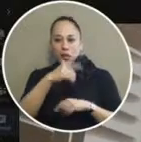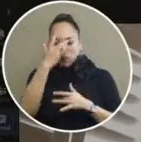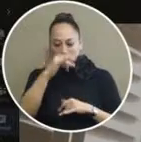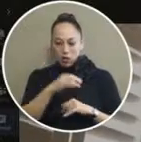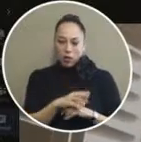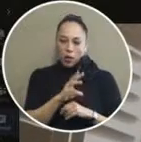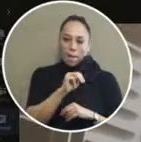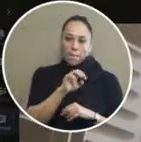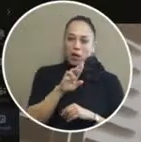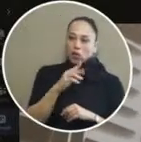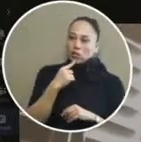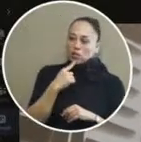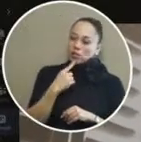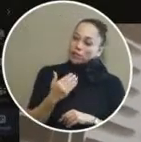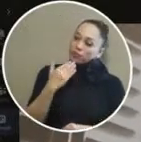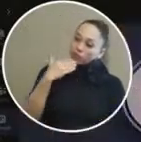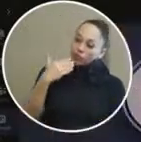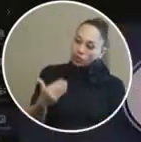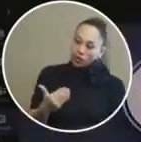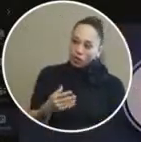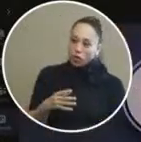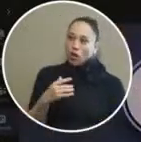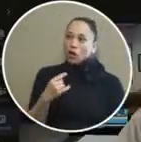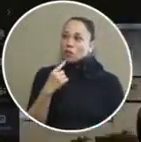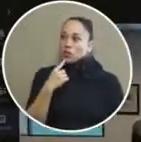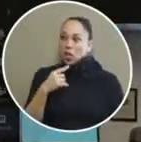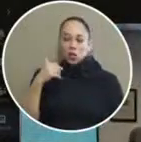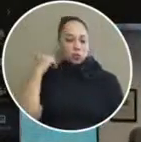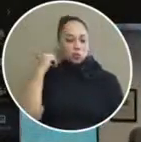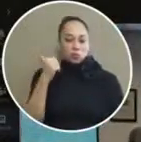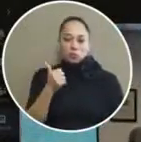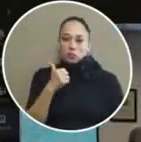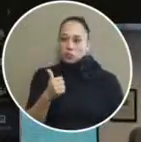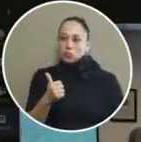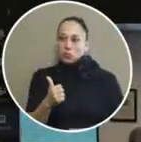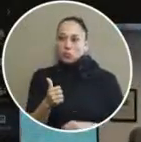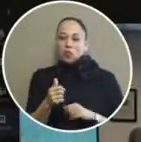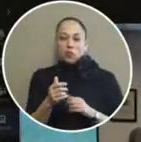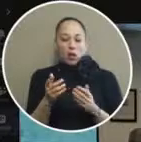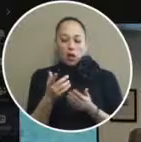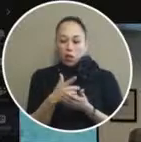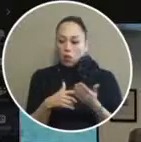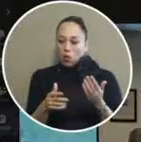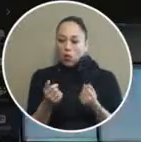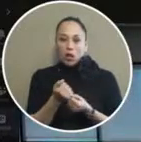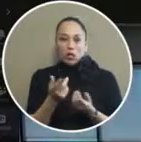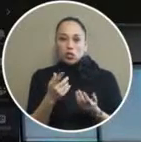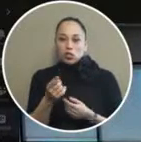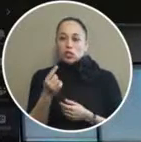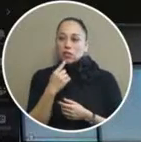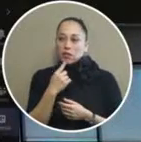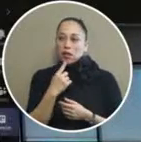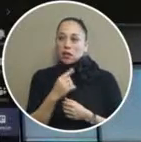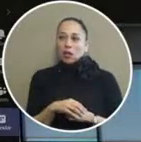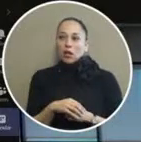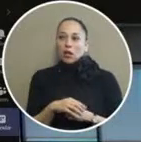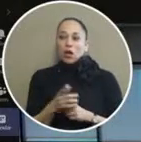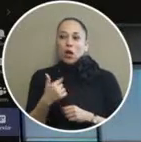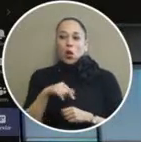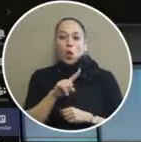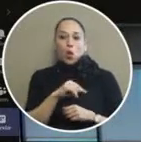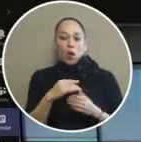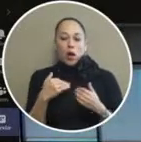Thank you, Tommy. And again, well said and very thorough and comprehensive, and I compliment your team. We